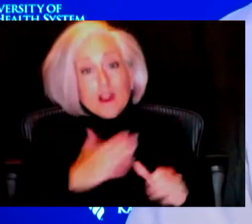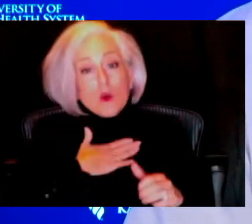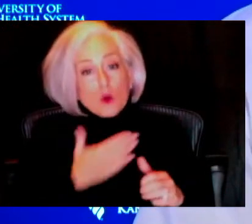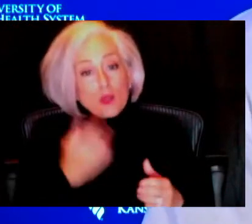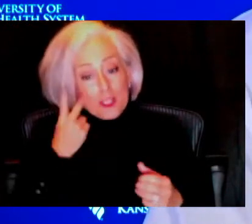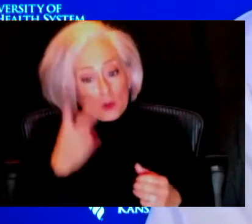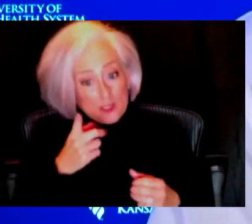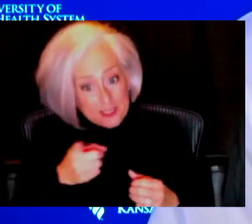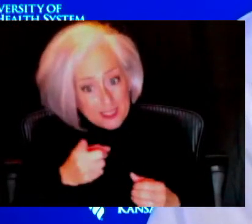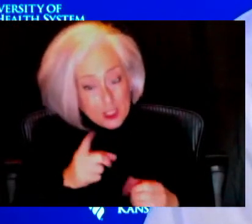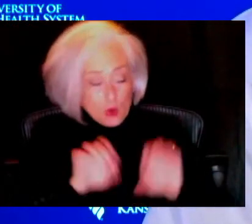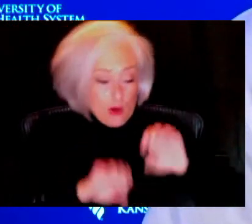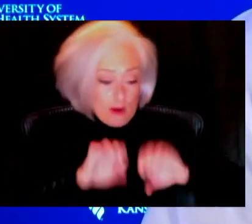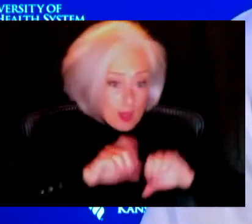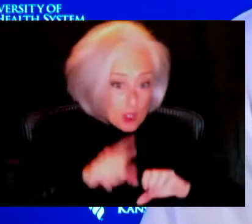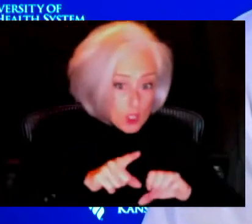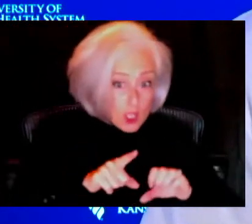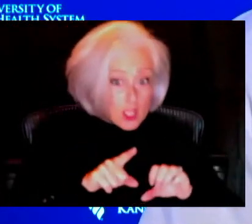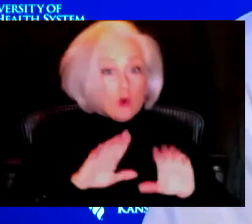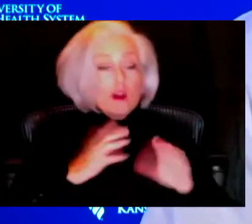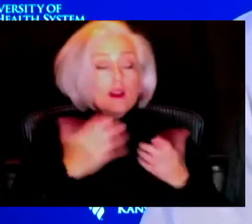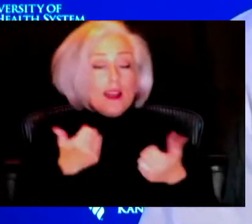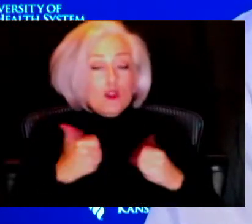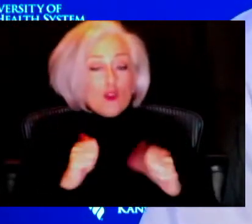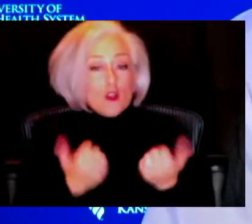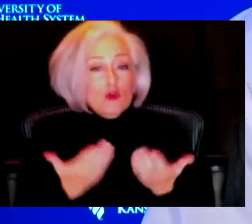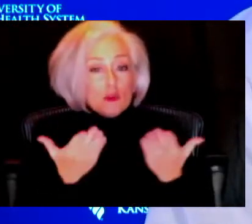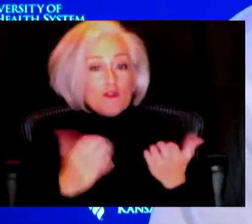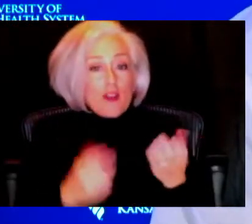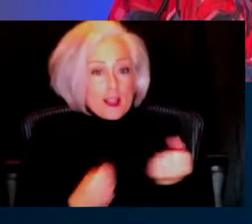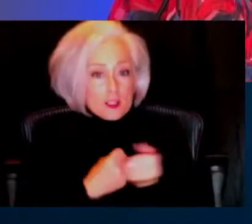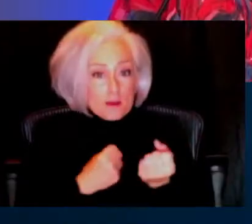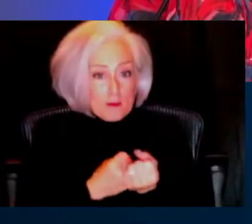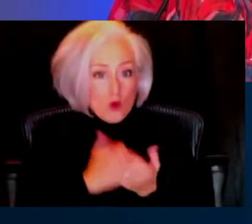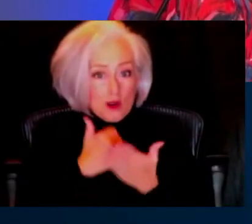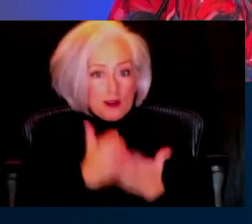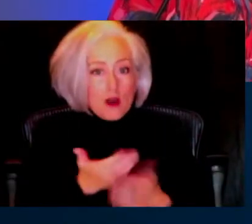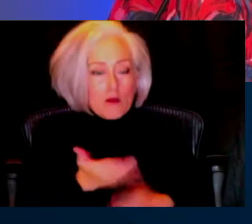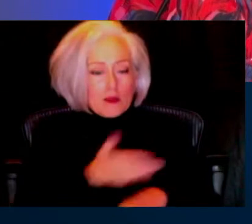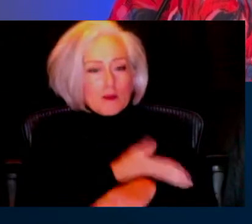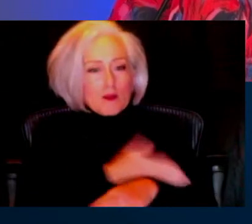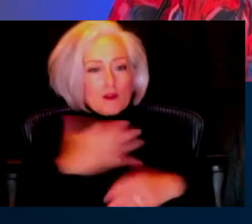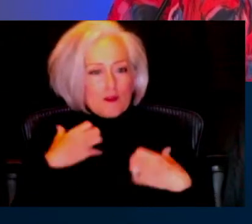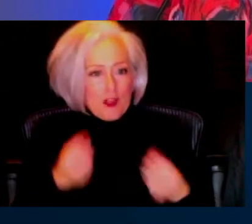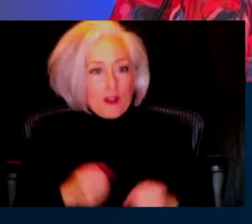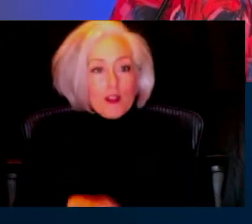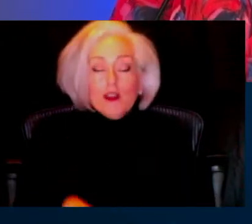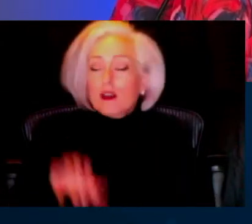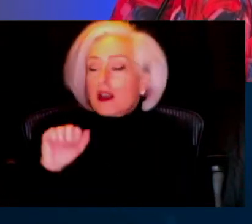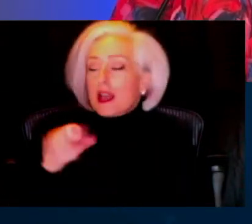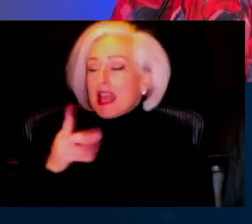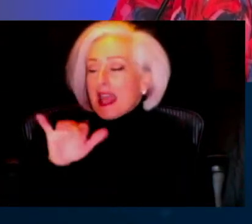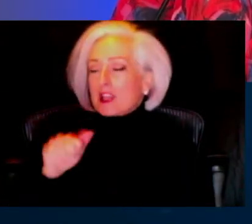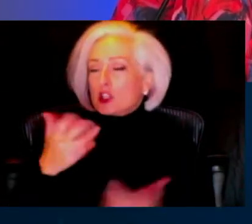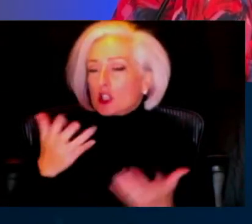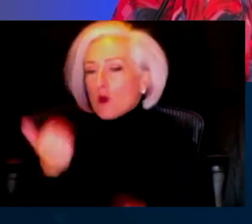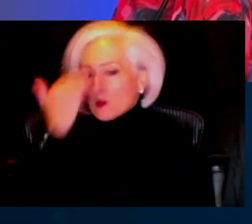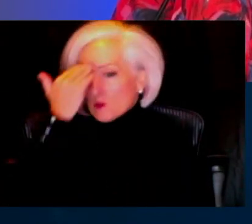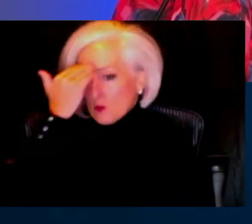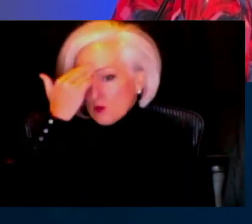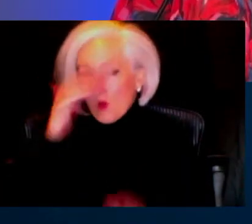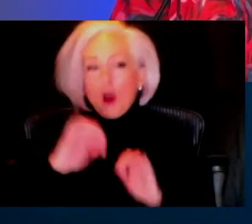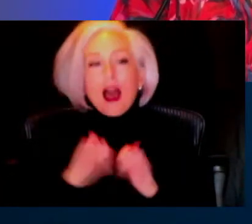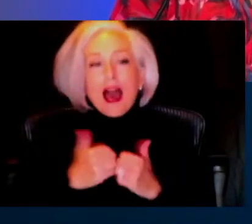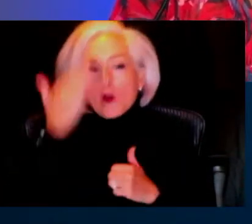to provide some of that support and help towards getting better. And Angela would like to know, how would I know if my